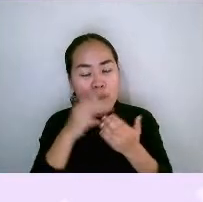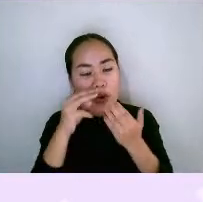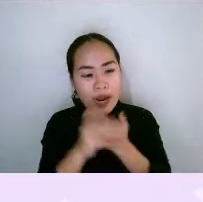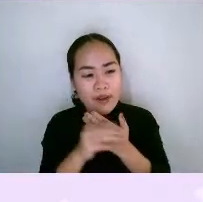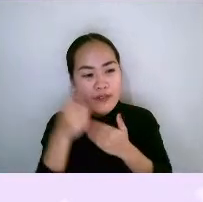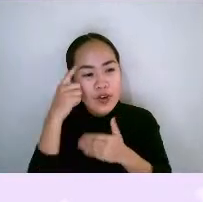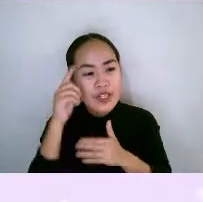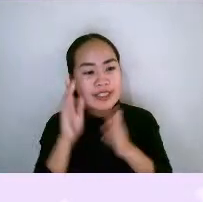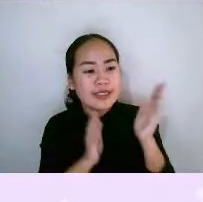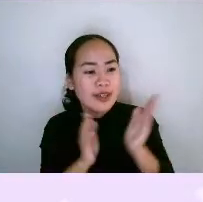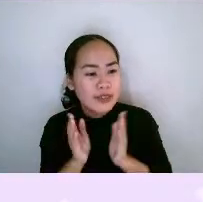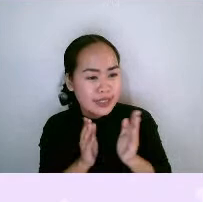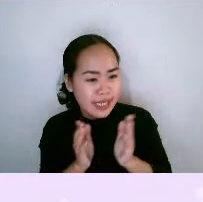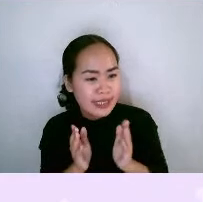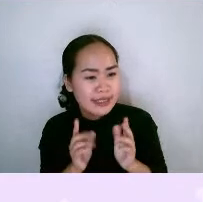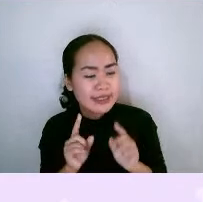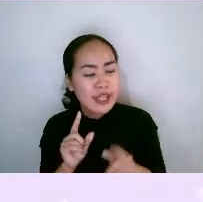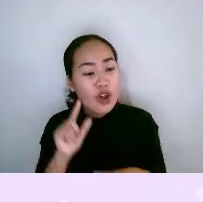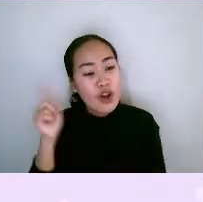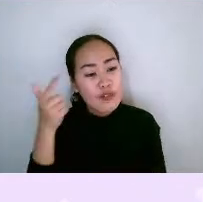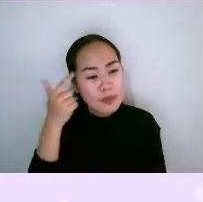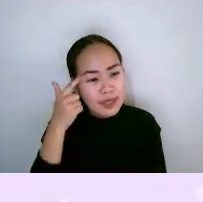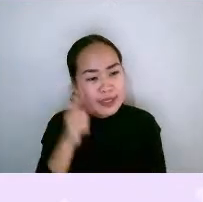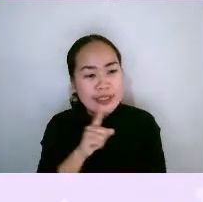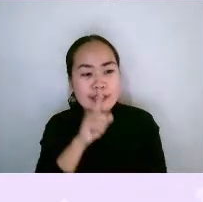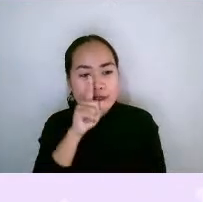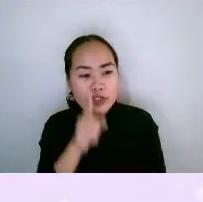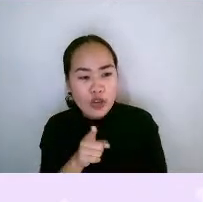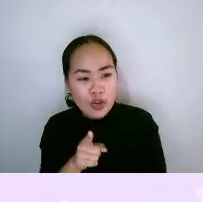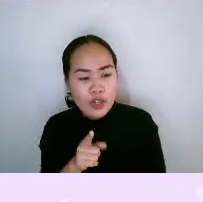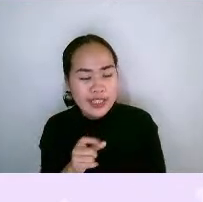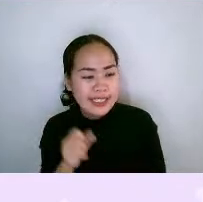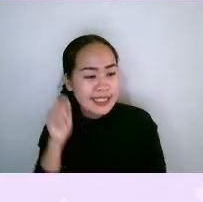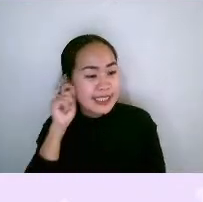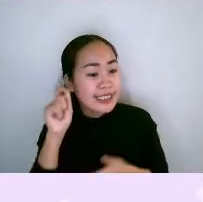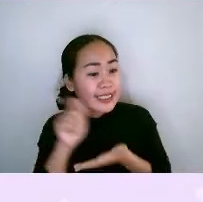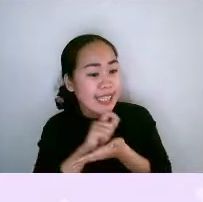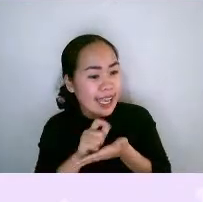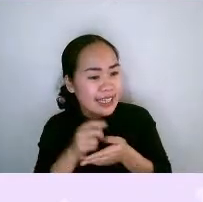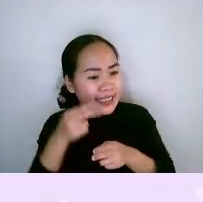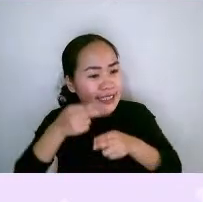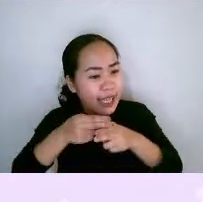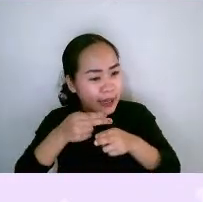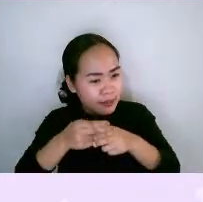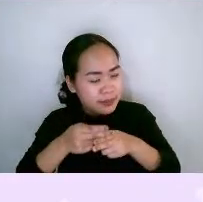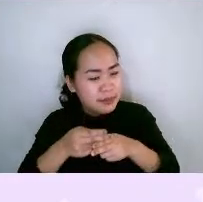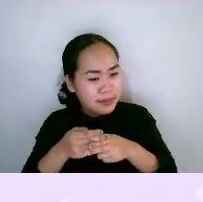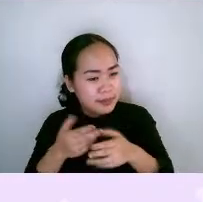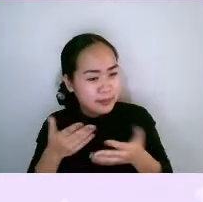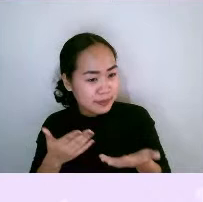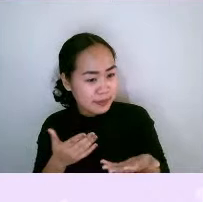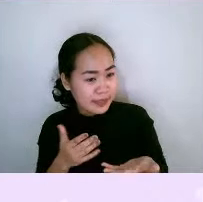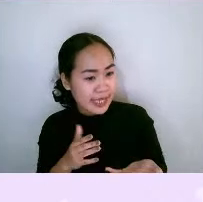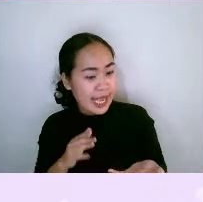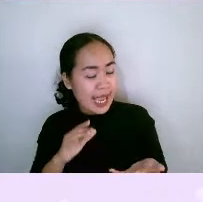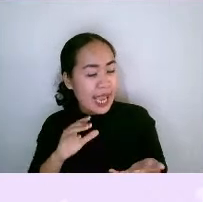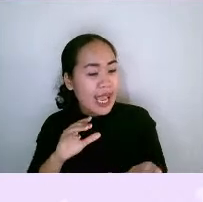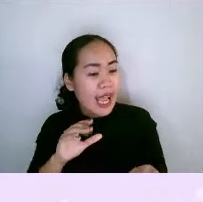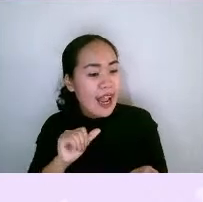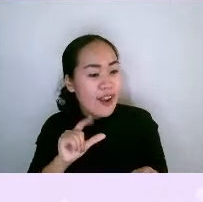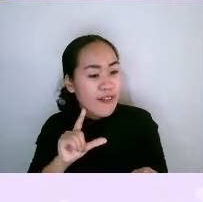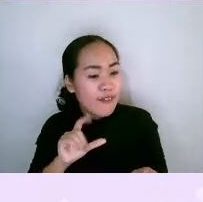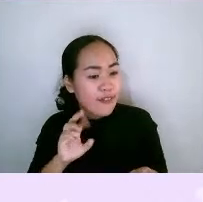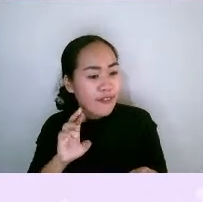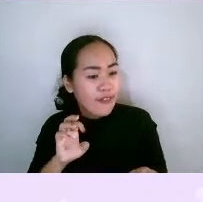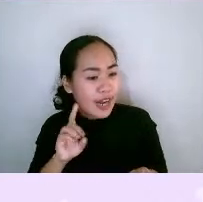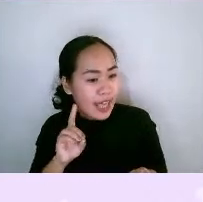of the government. Sa ngalan po ng aming kalihim, Secretary Alfredo E. Pascual, ang aming pong Undersecretary